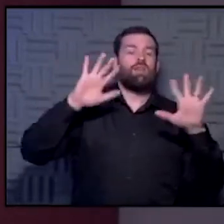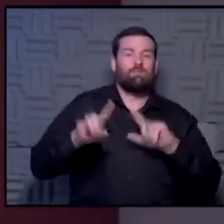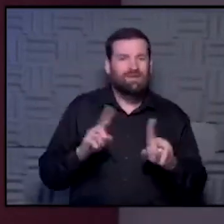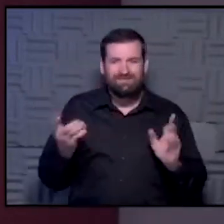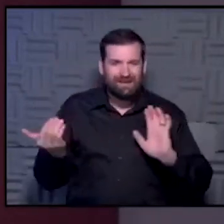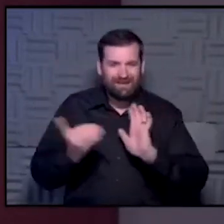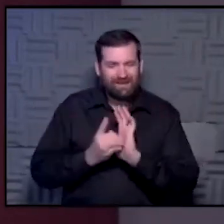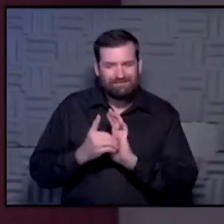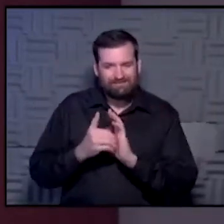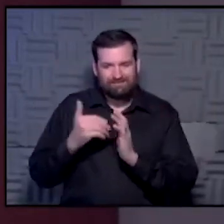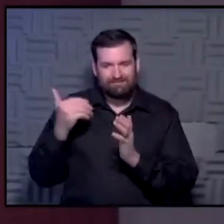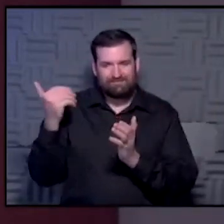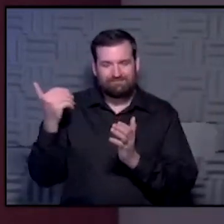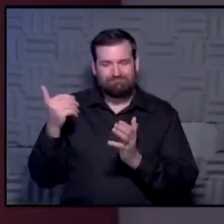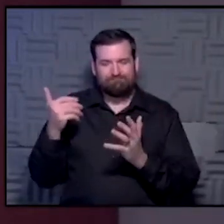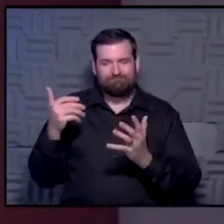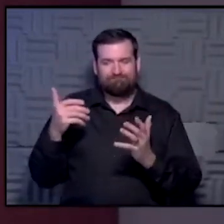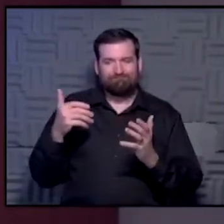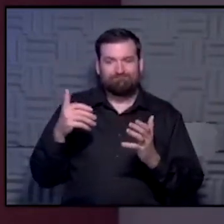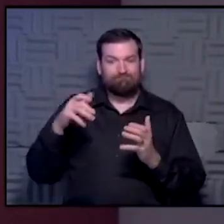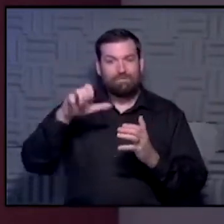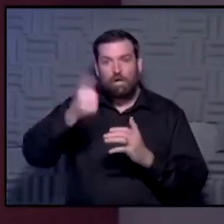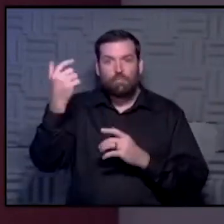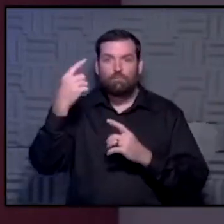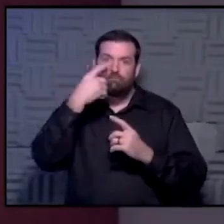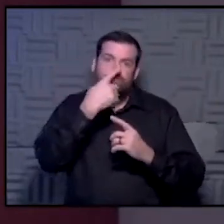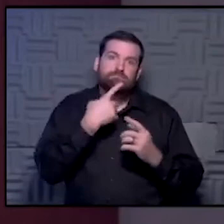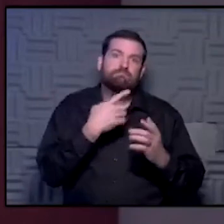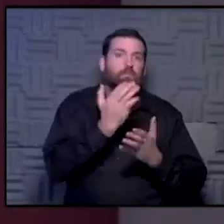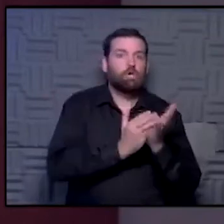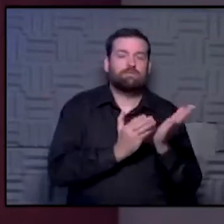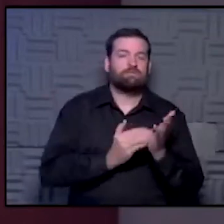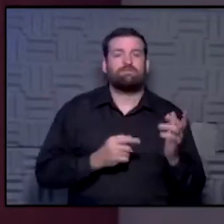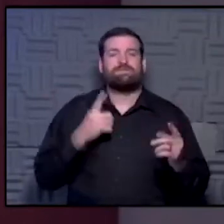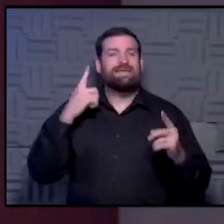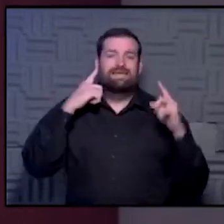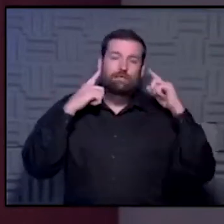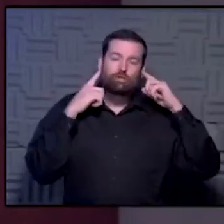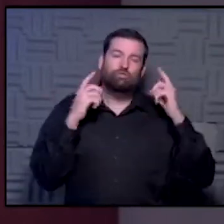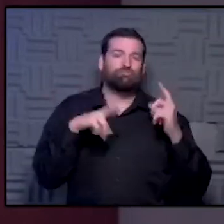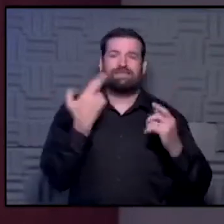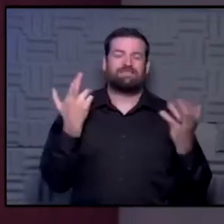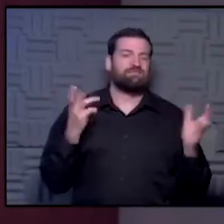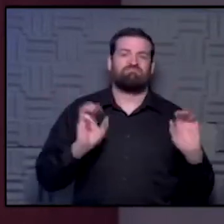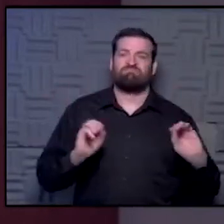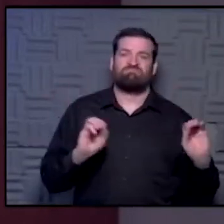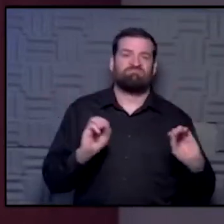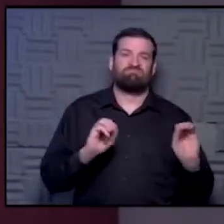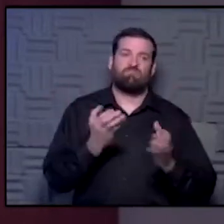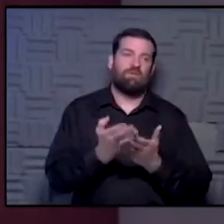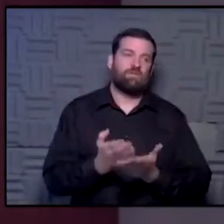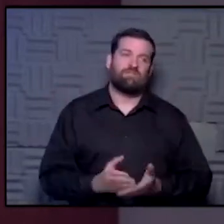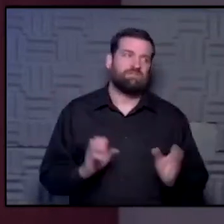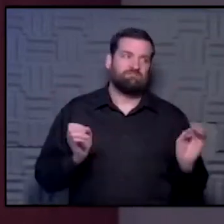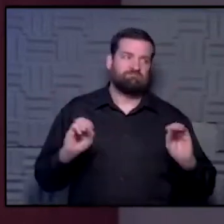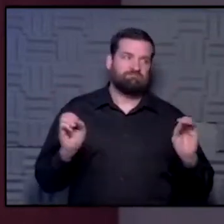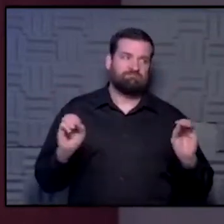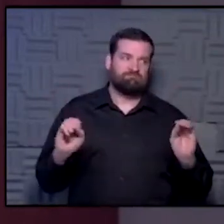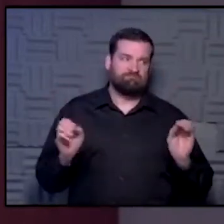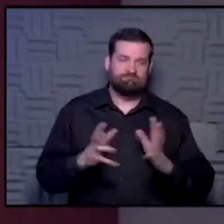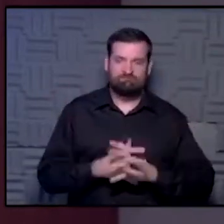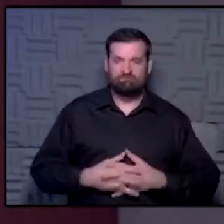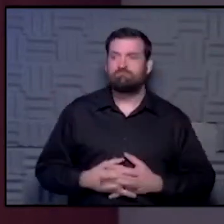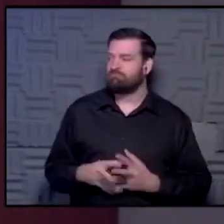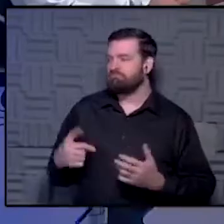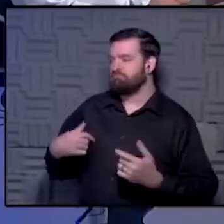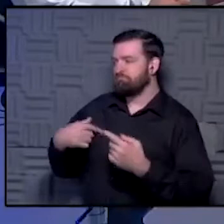also in close proximity to the other cavities. So I do not think there's any evidence to suggest it's transmitted through the ears. No,